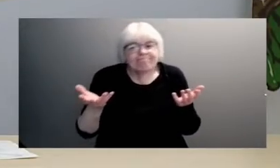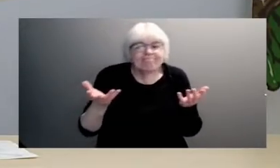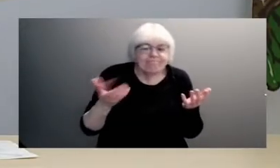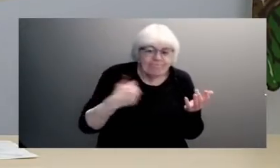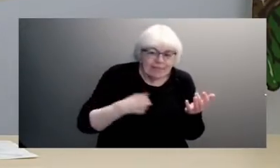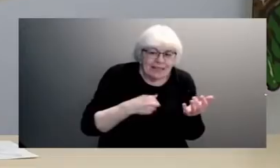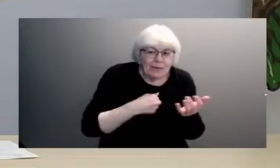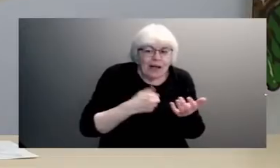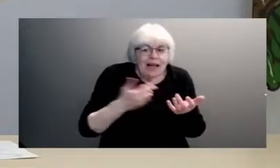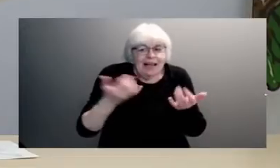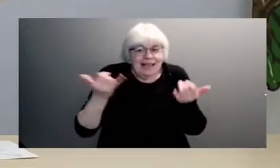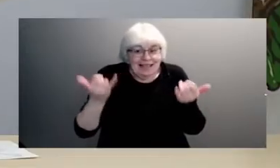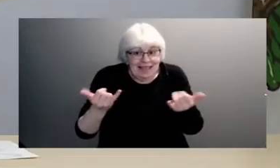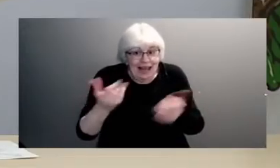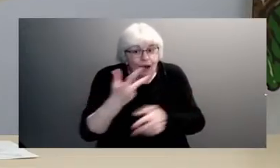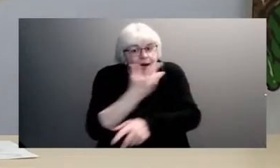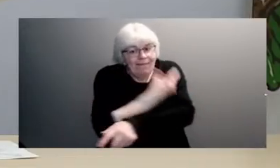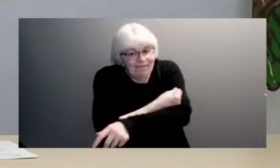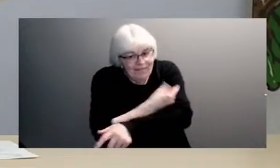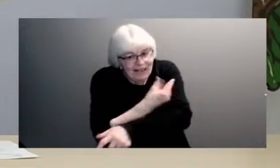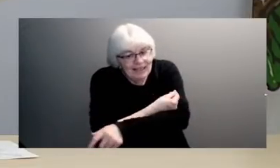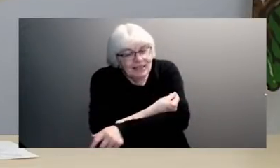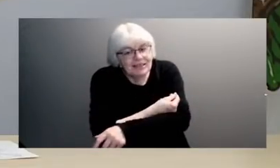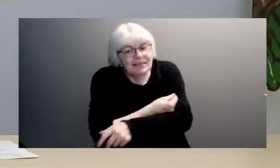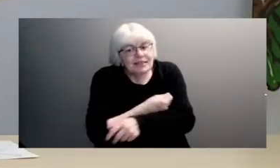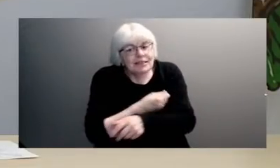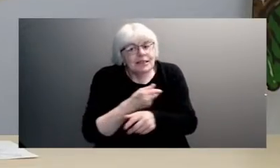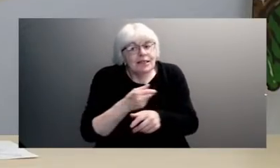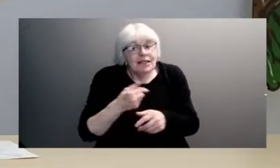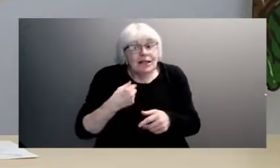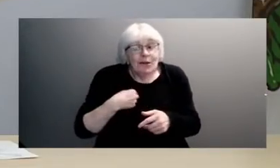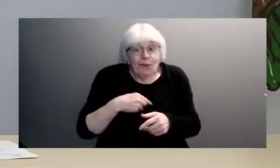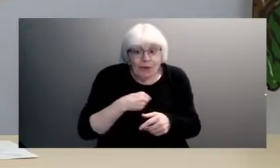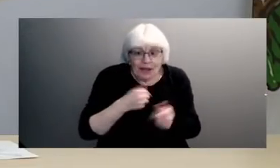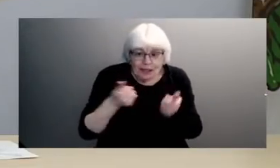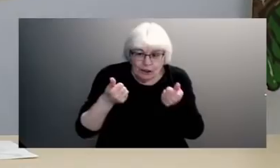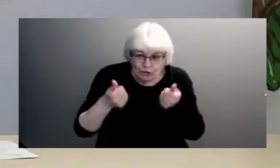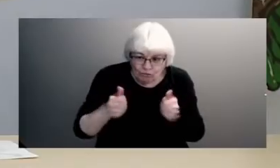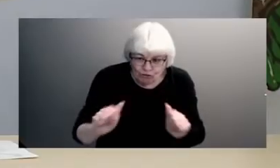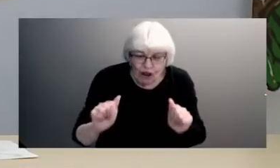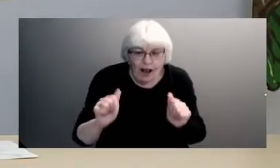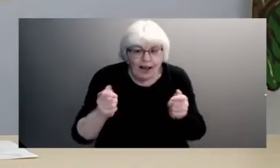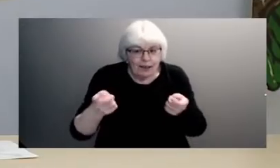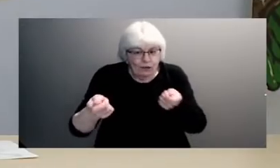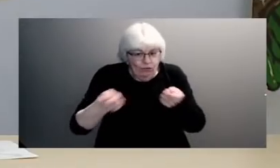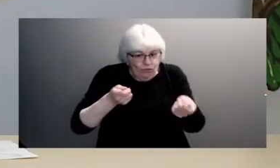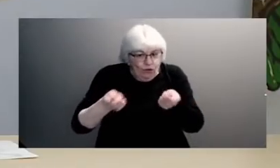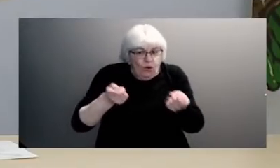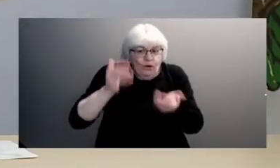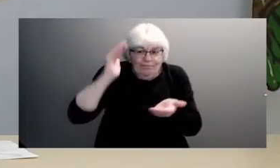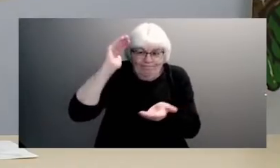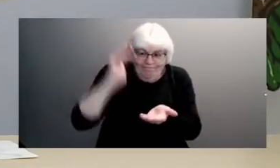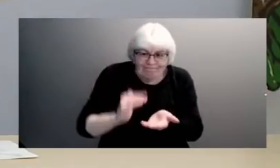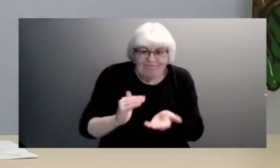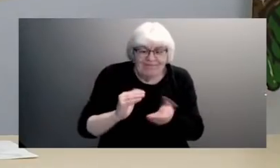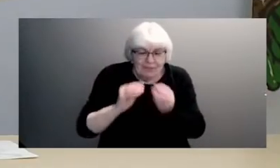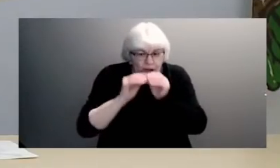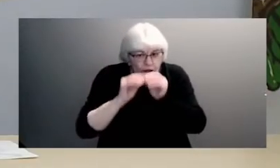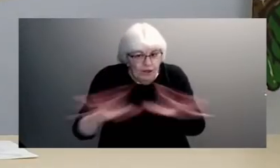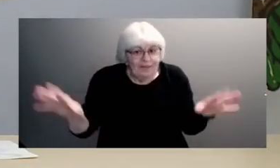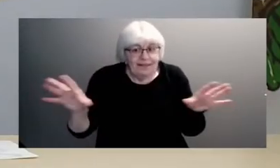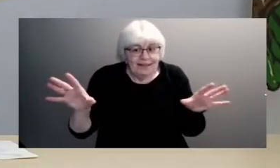place to try to limit that transmission. I think, and we're trying to really focus on areas